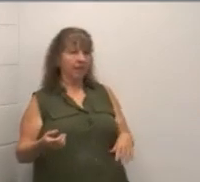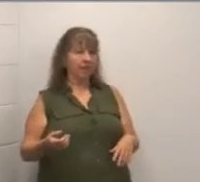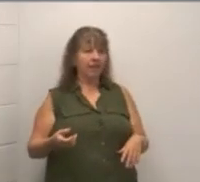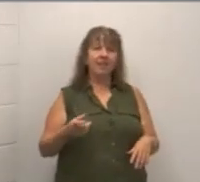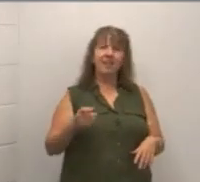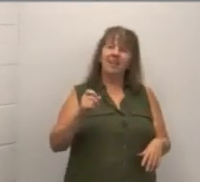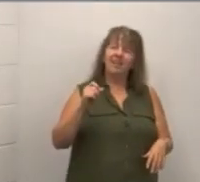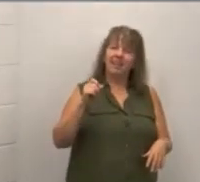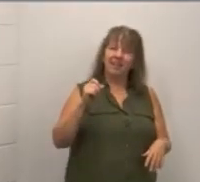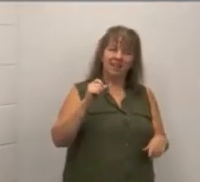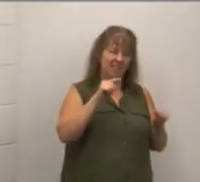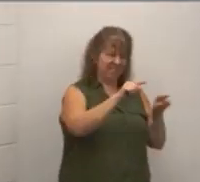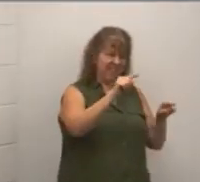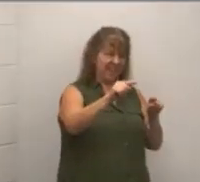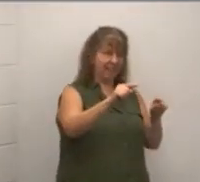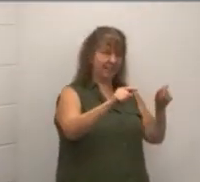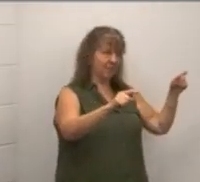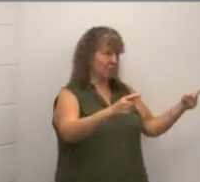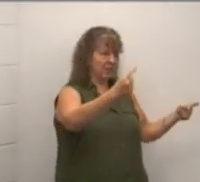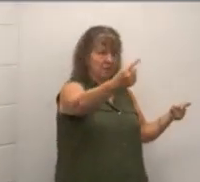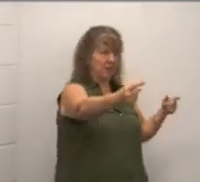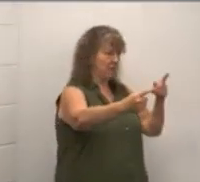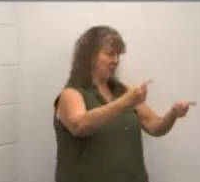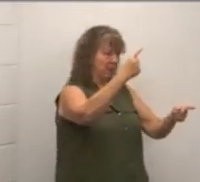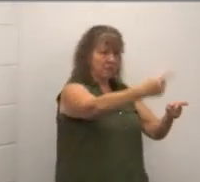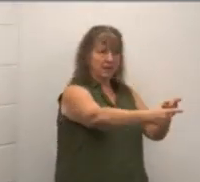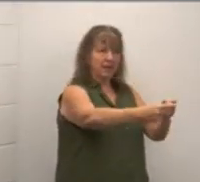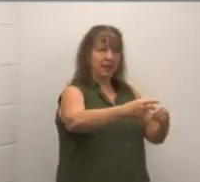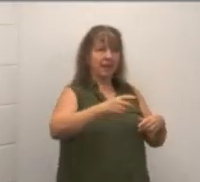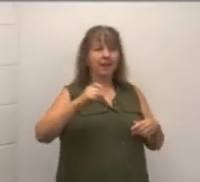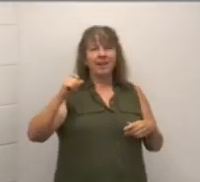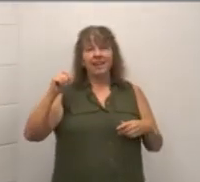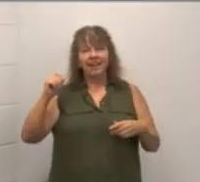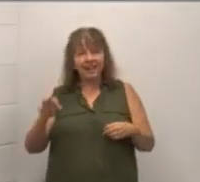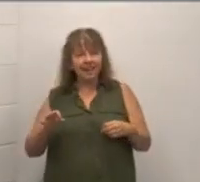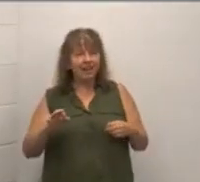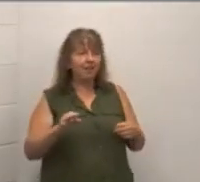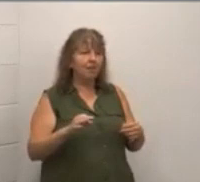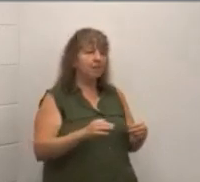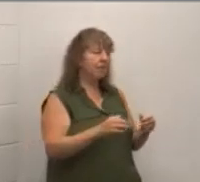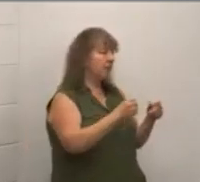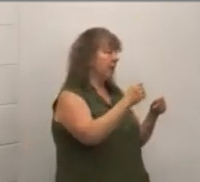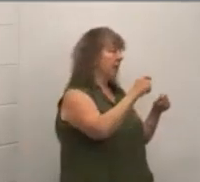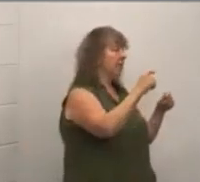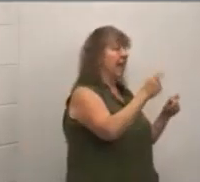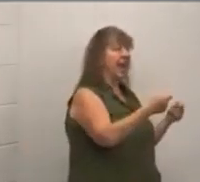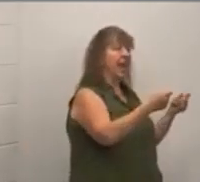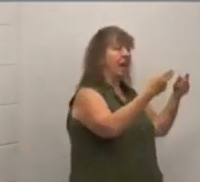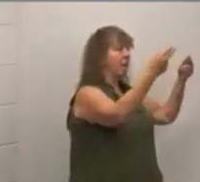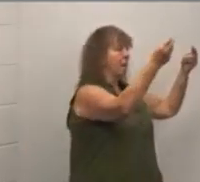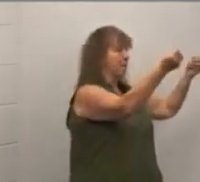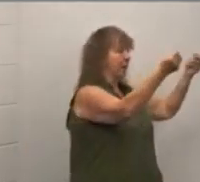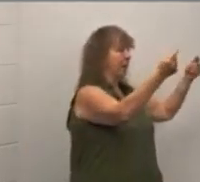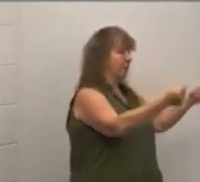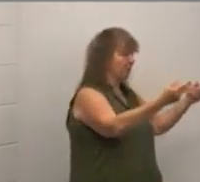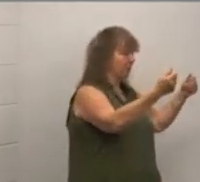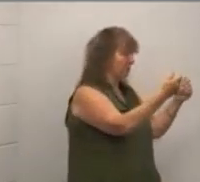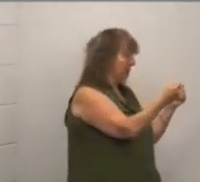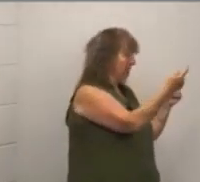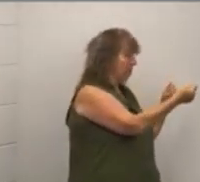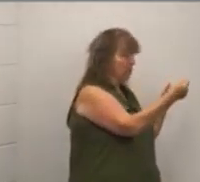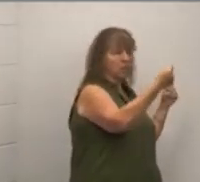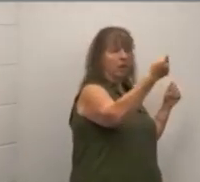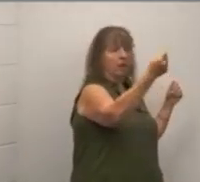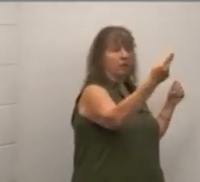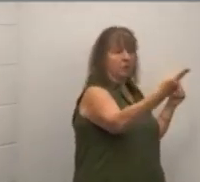or Friday, the school would not have to be cleaned as thoroughly on Monday and Thursday evenings because the same group of students